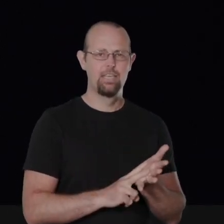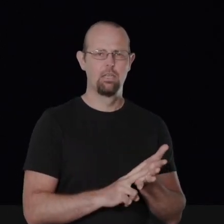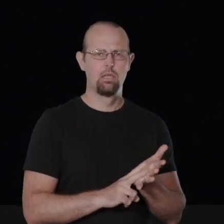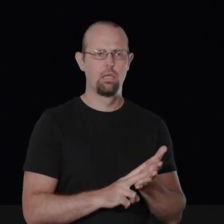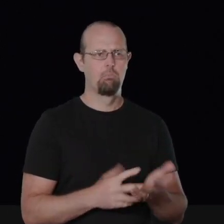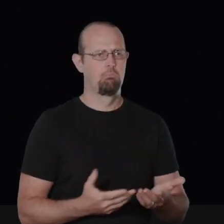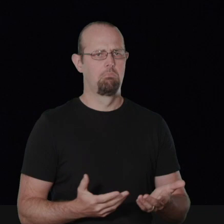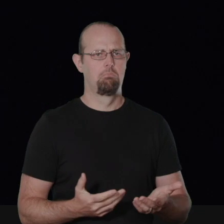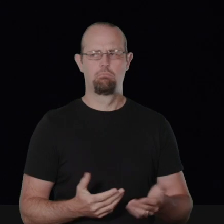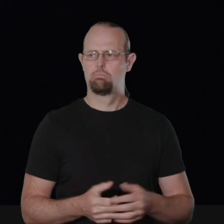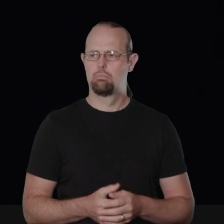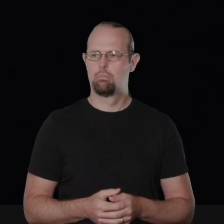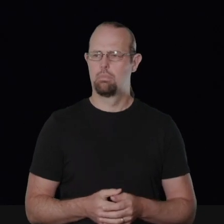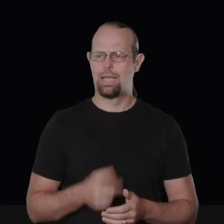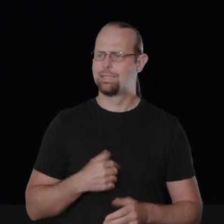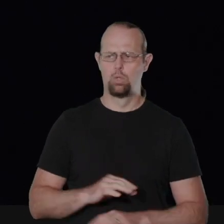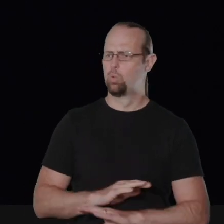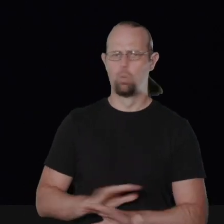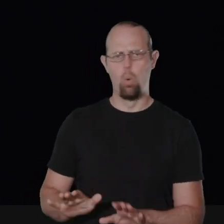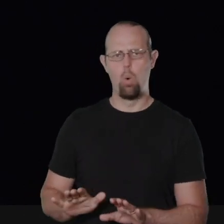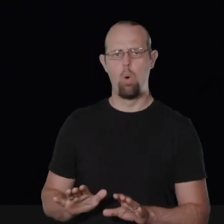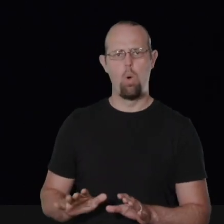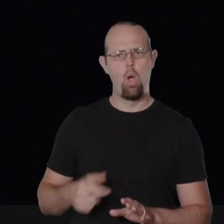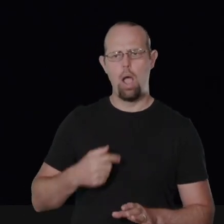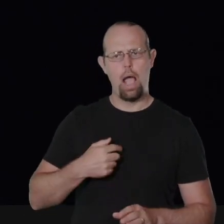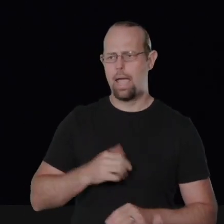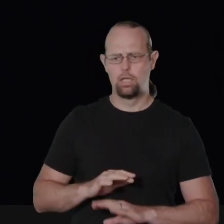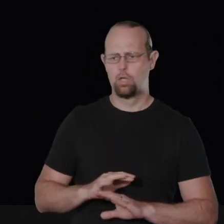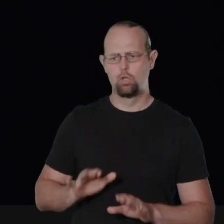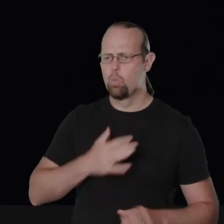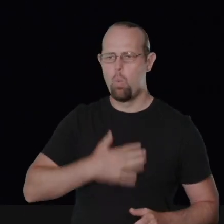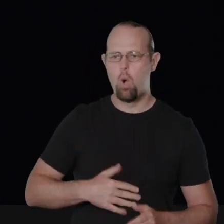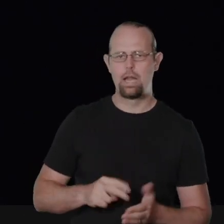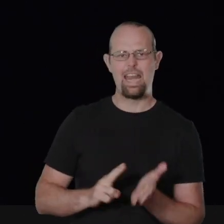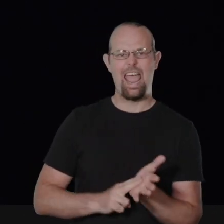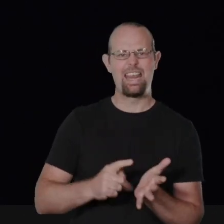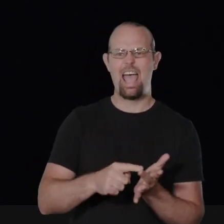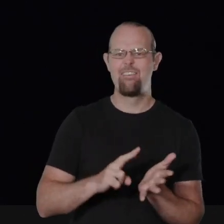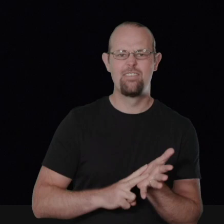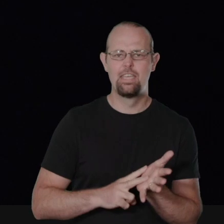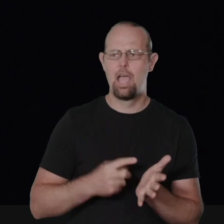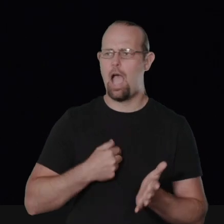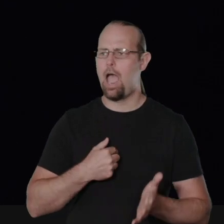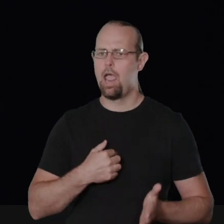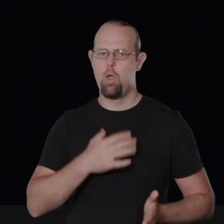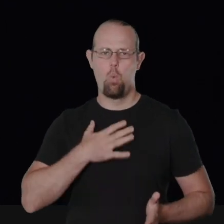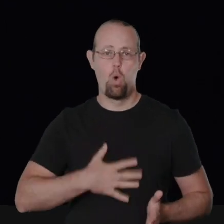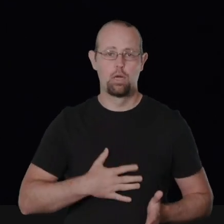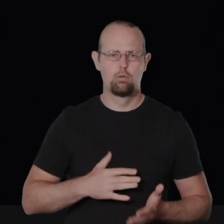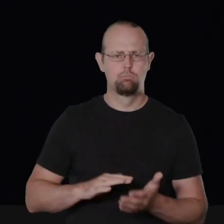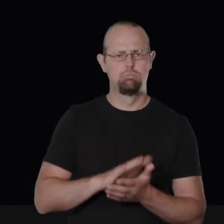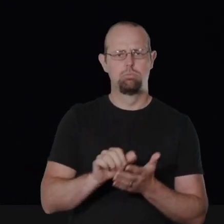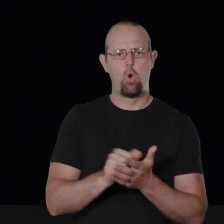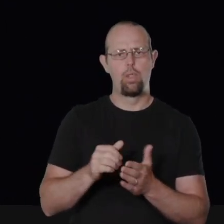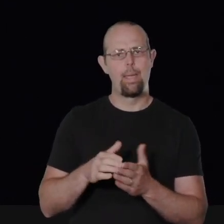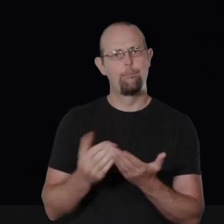Well, I said, "No, I don't want an NIV. I want a Holy Bible."